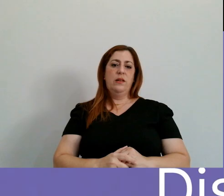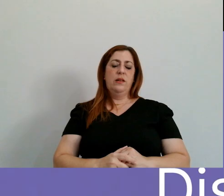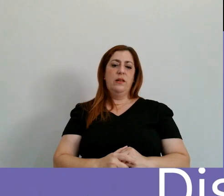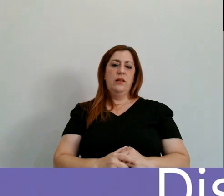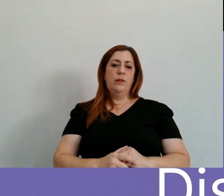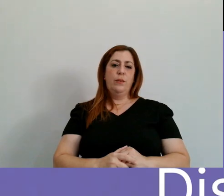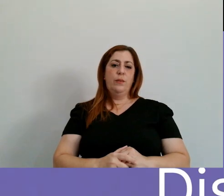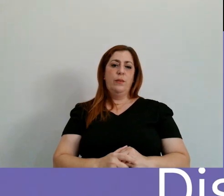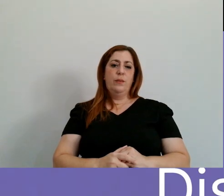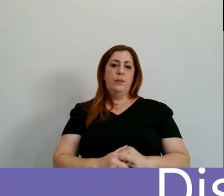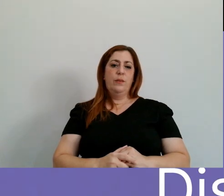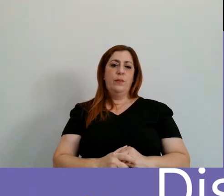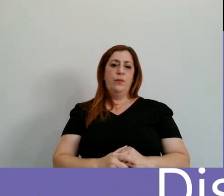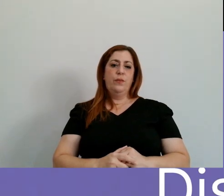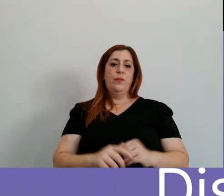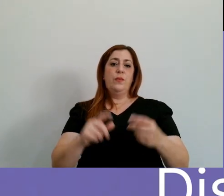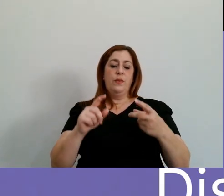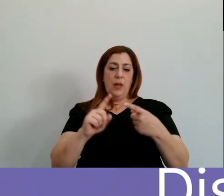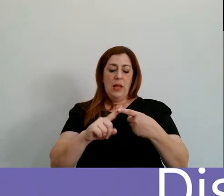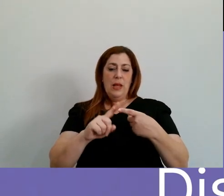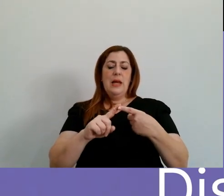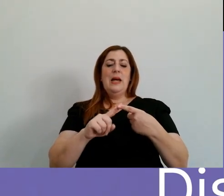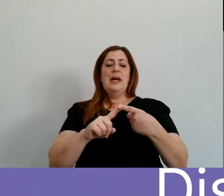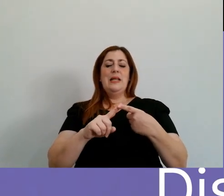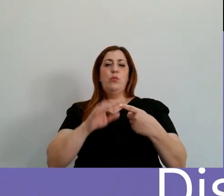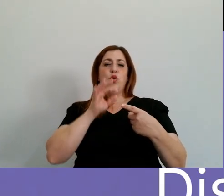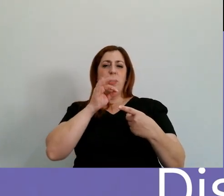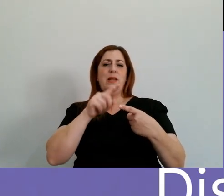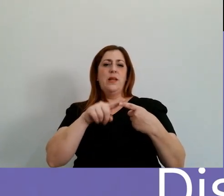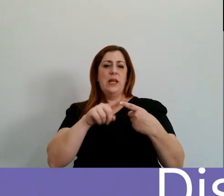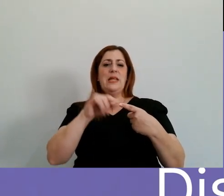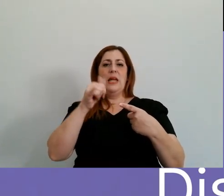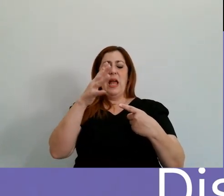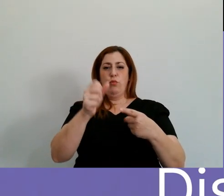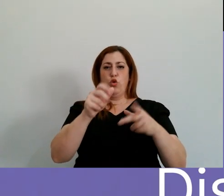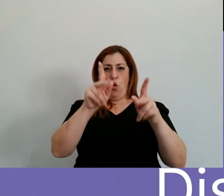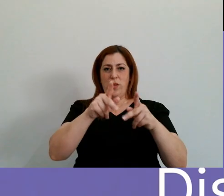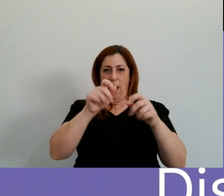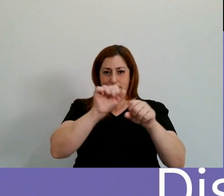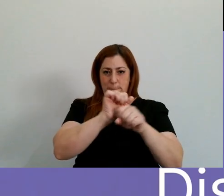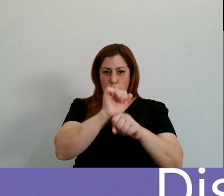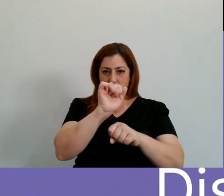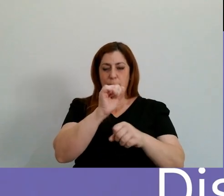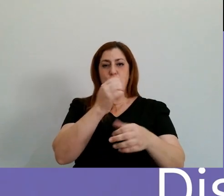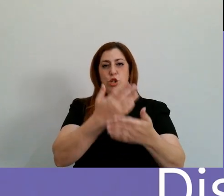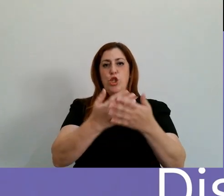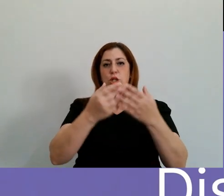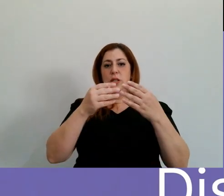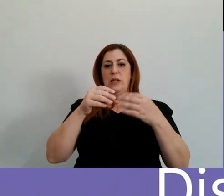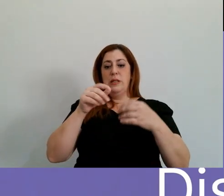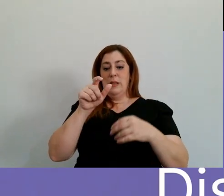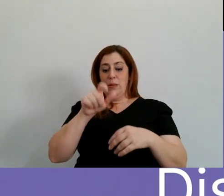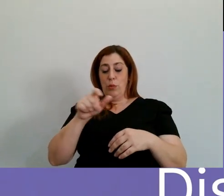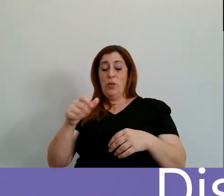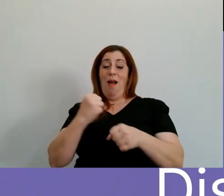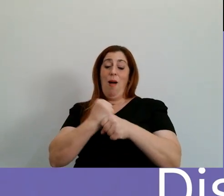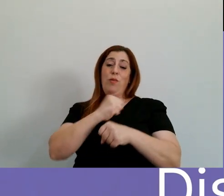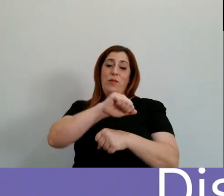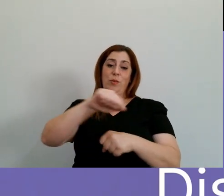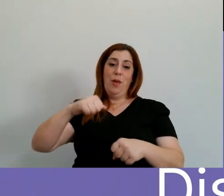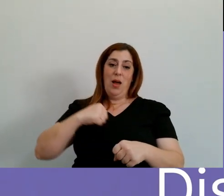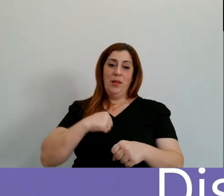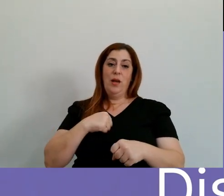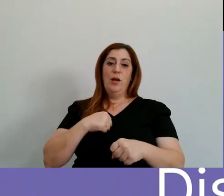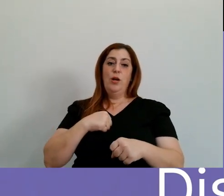So basically, what I was asking is basically if I can train them some way so they will be able to make